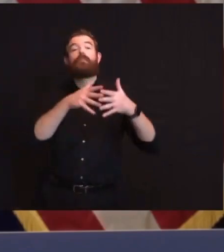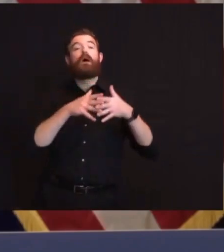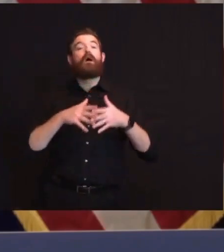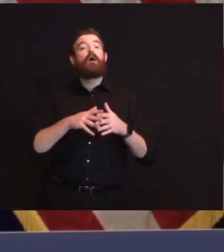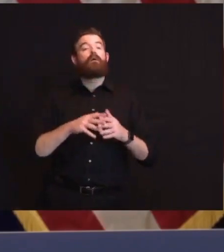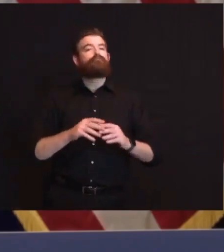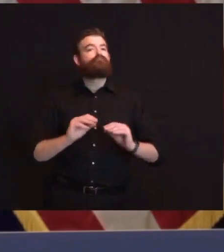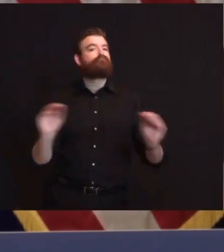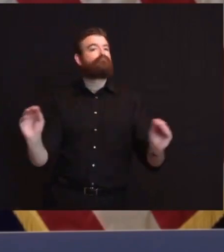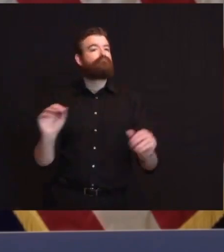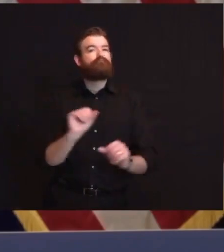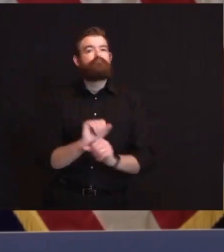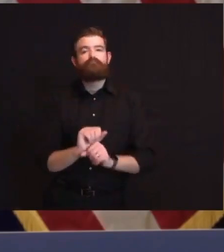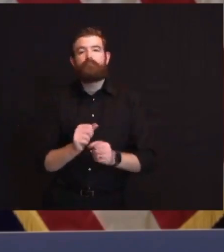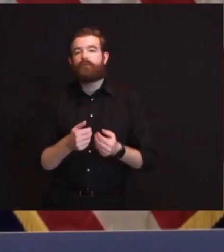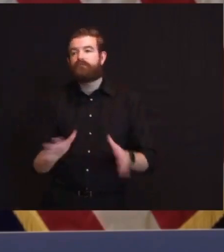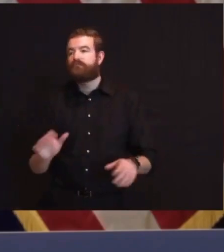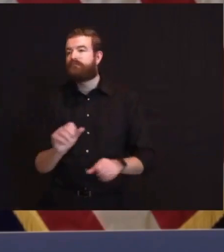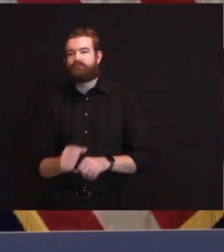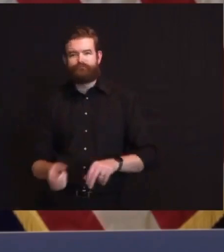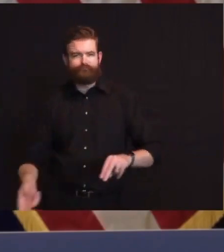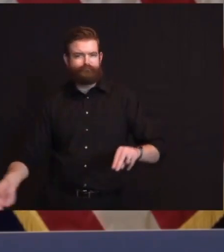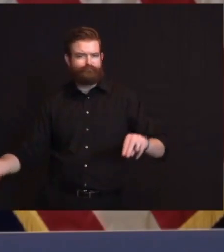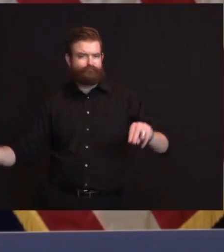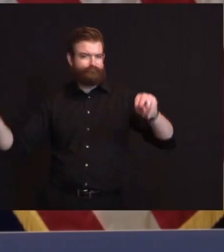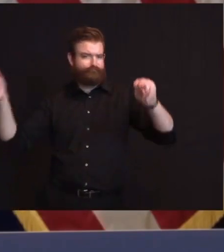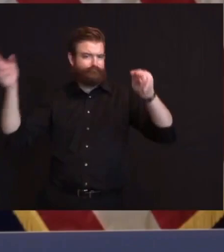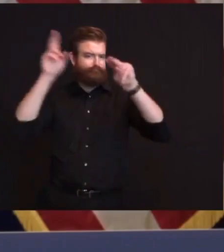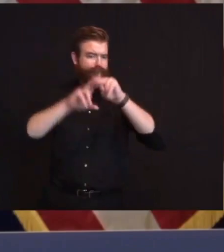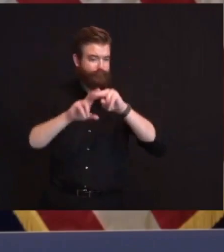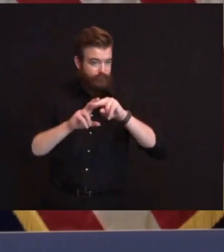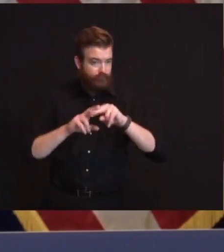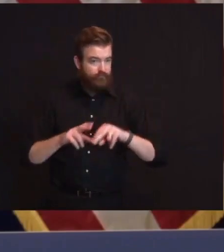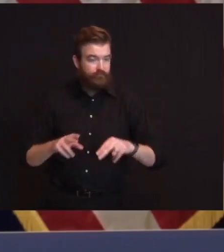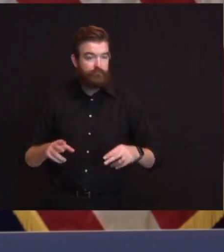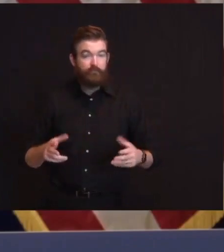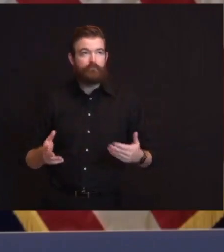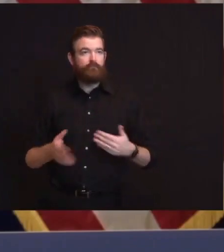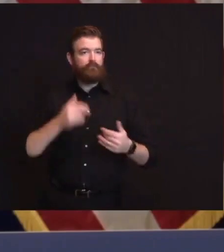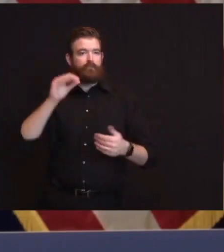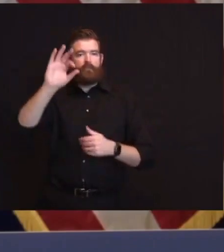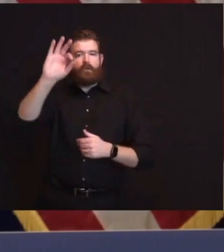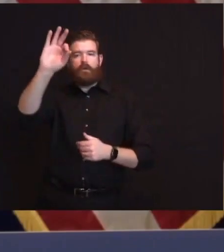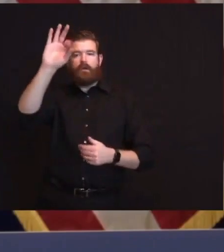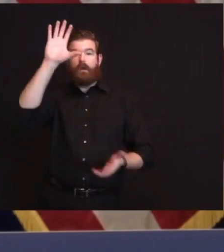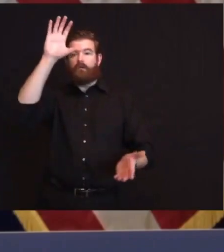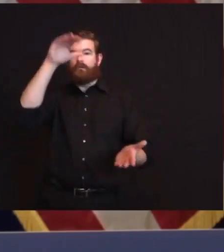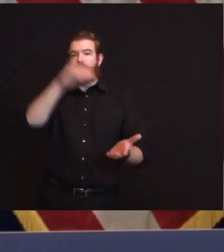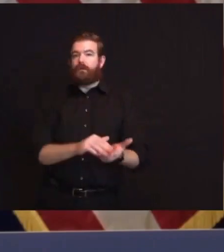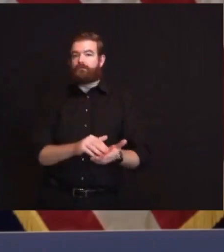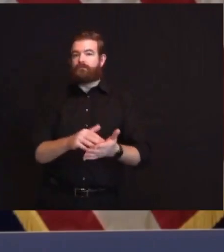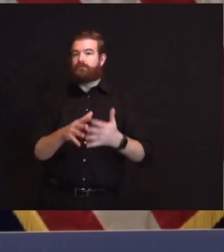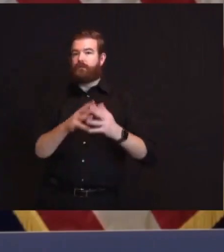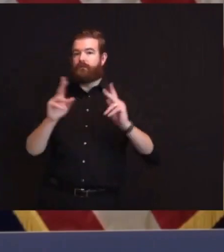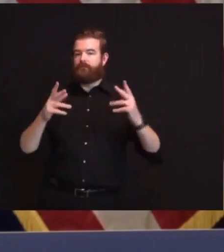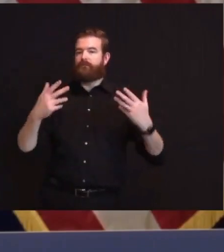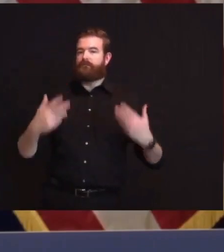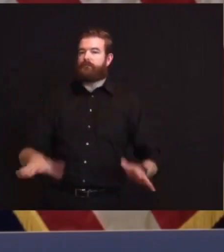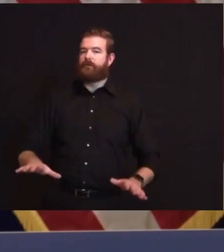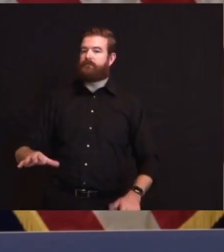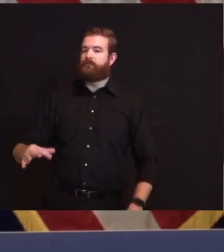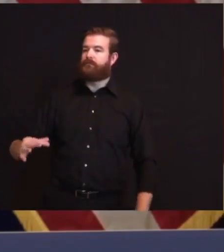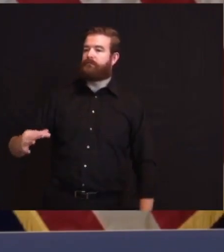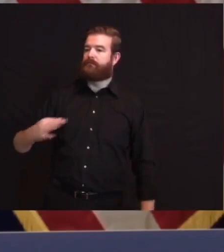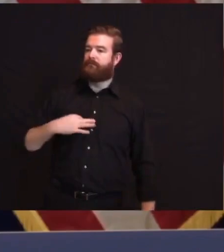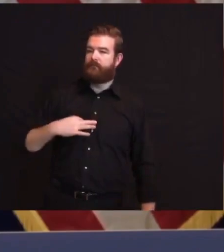week, and close to 900,000 Americans filed for initial unemployment claims.